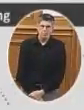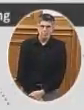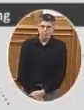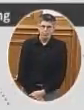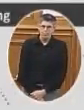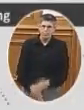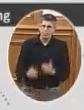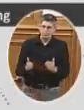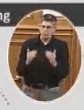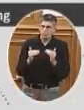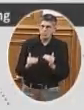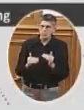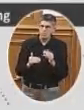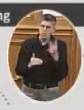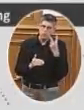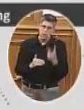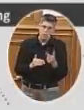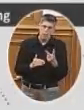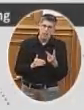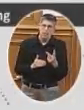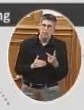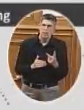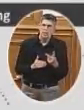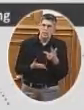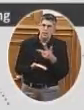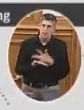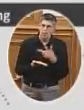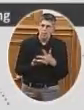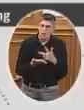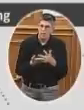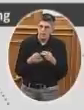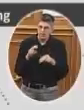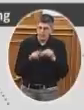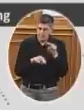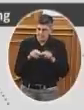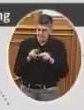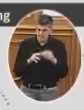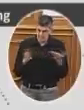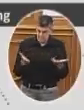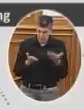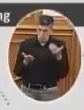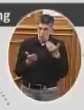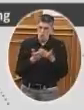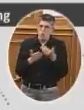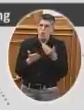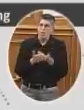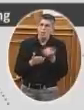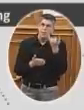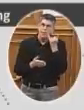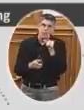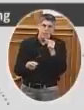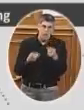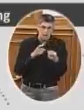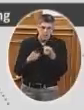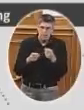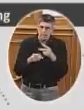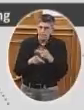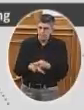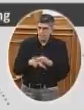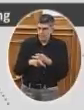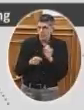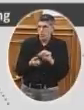We also want to look carefully at the parking facilities that are sort of front and center in the viewing areas. We know that if they're not managed carefully, they could be a problem. If